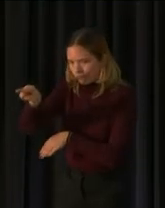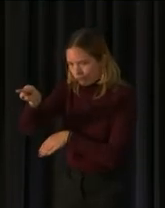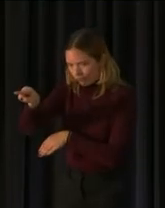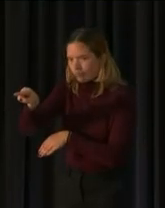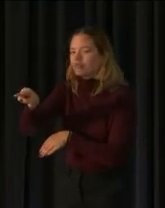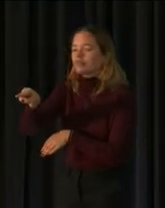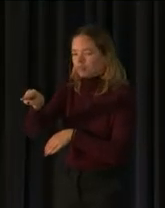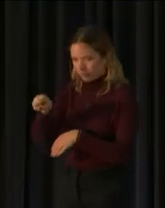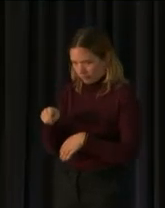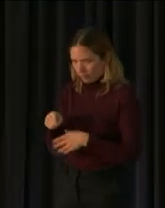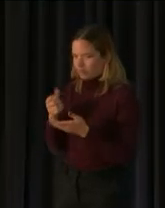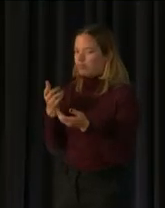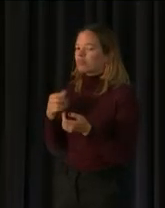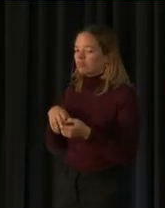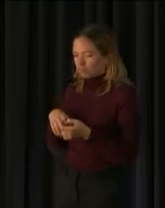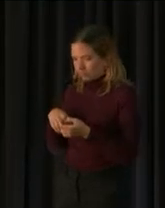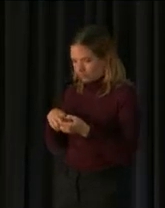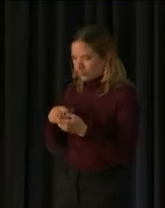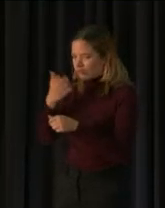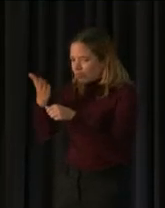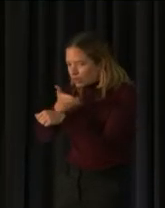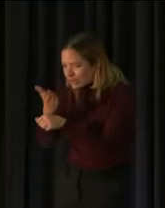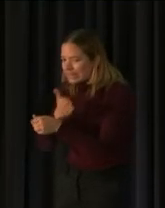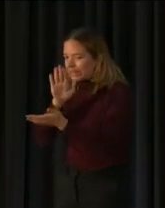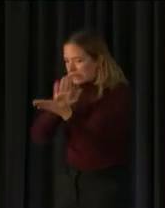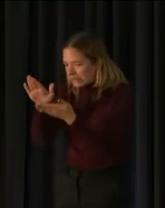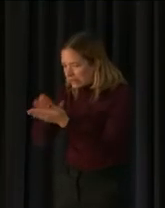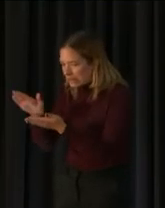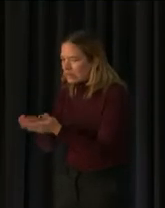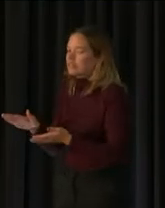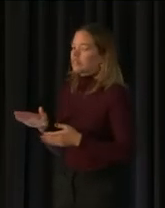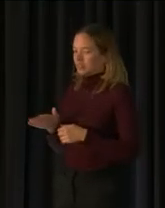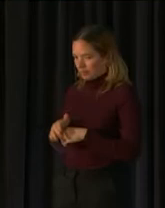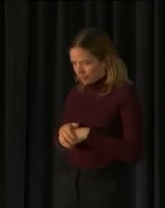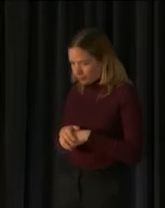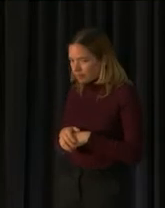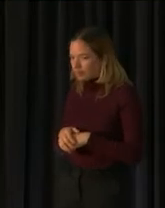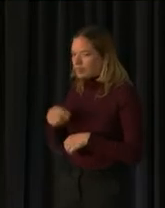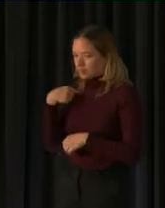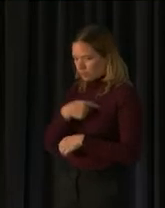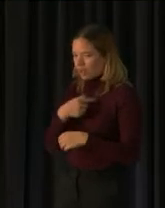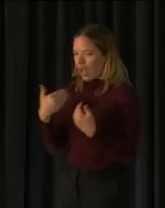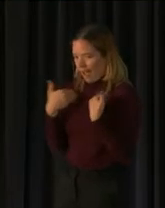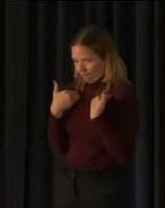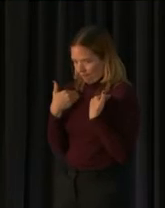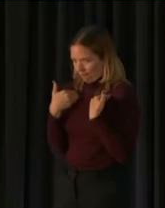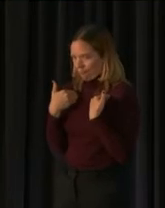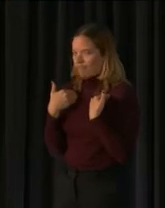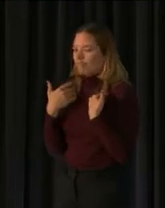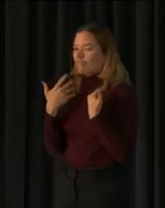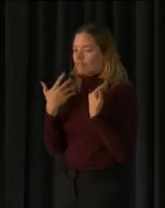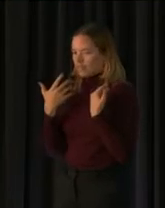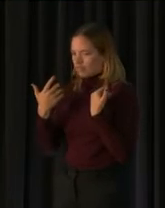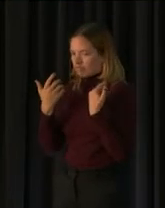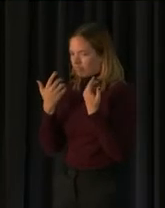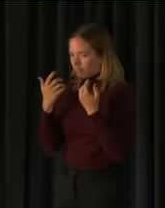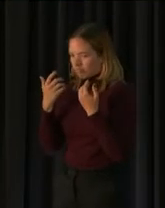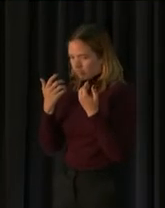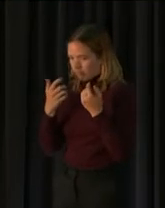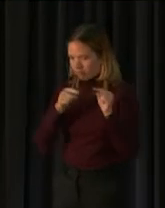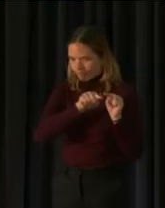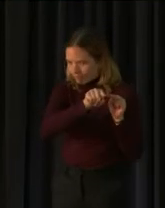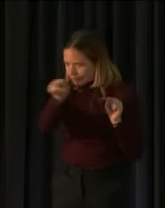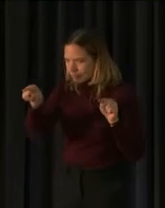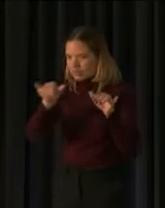and staff. The majority of these funds were spent on MERV 13 filters to integrate into our fresh air central HVAC systems